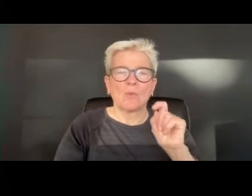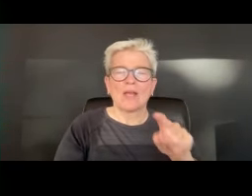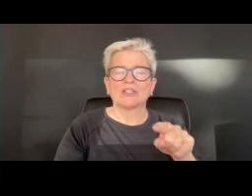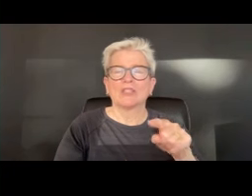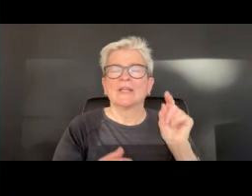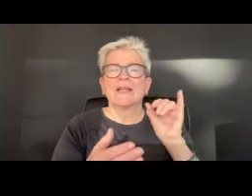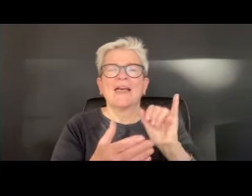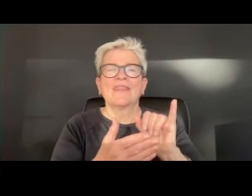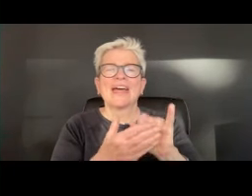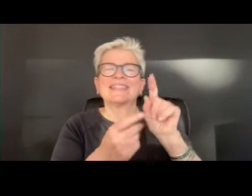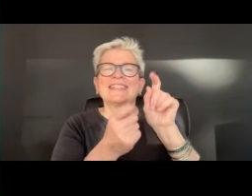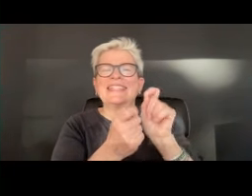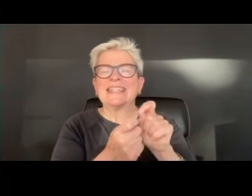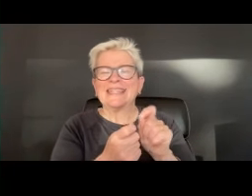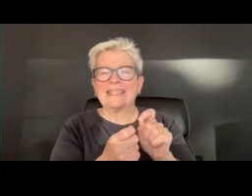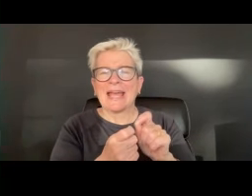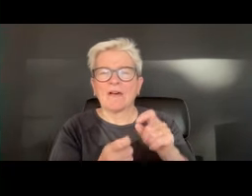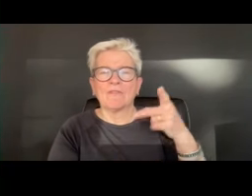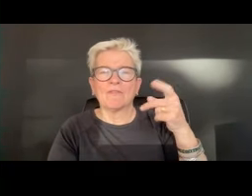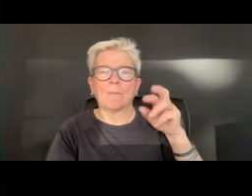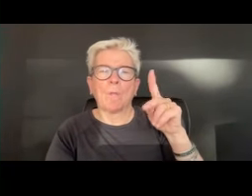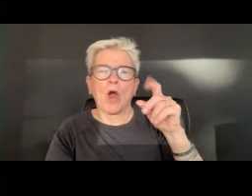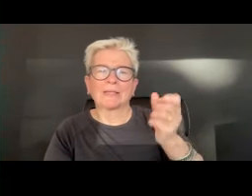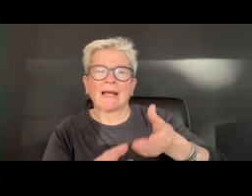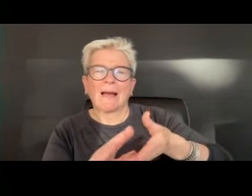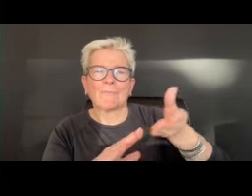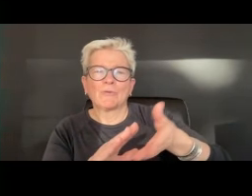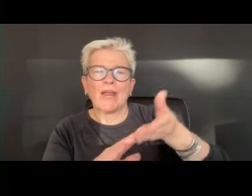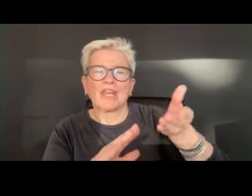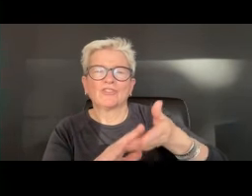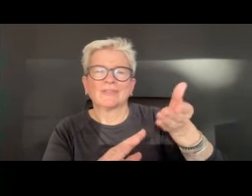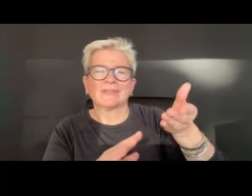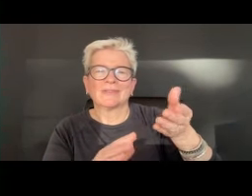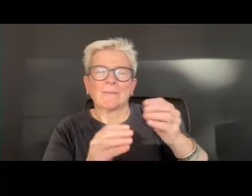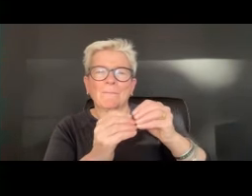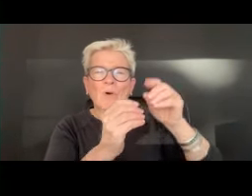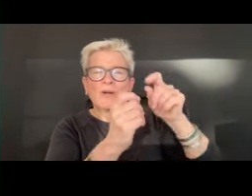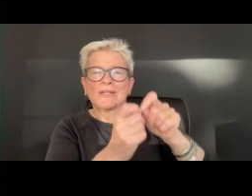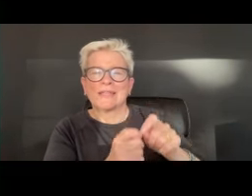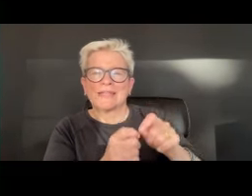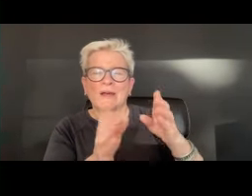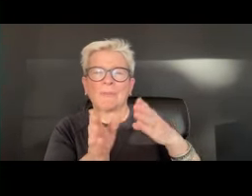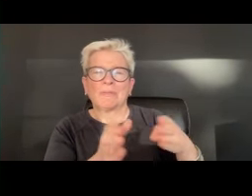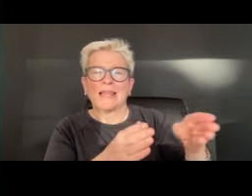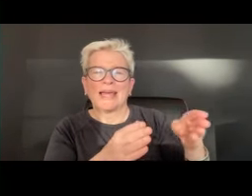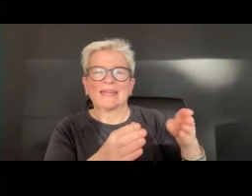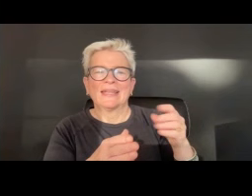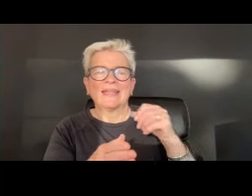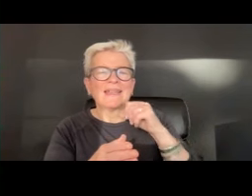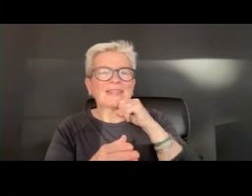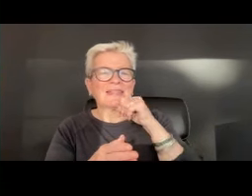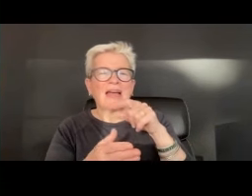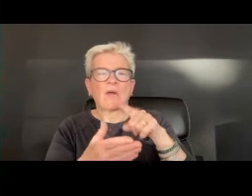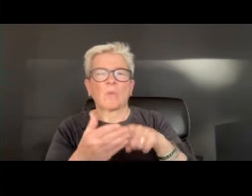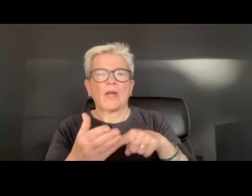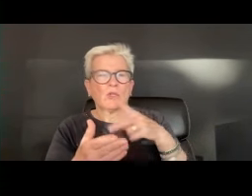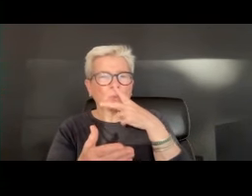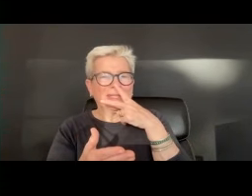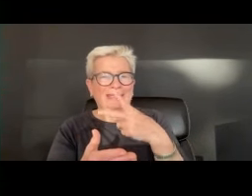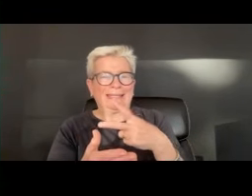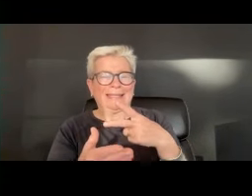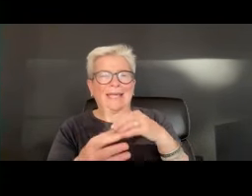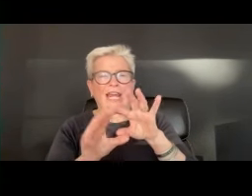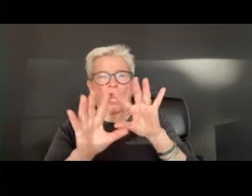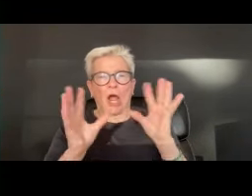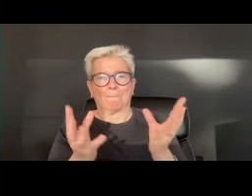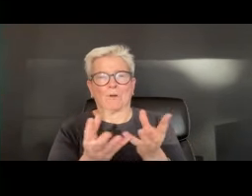That's a kind of a detail of parks operations and very more detailed parks planning that is not the kind of thing that is typically addressed in a comprehensive